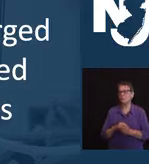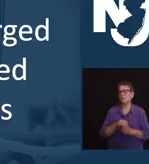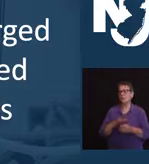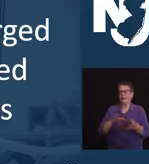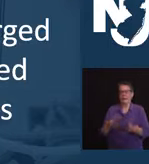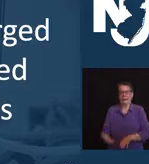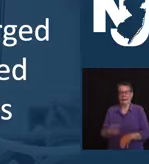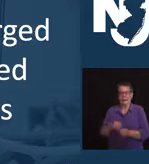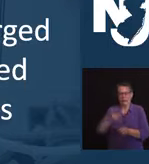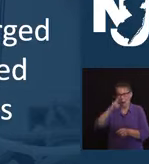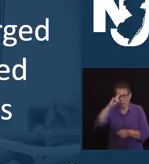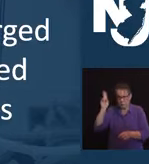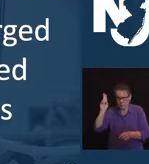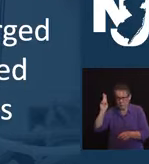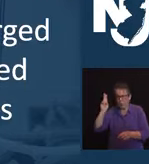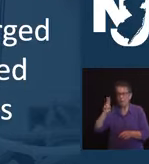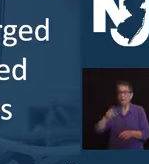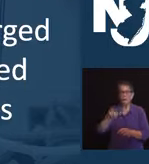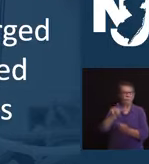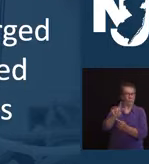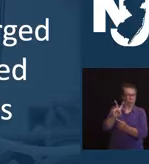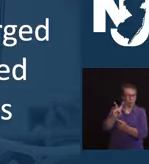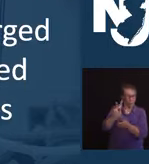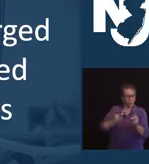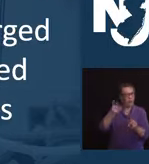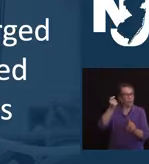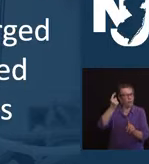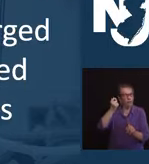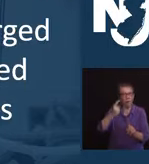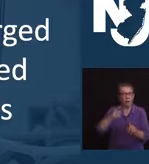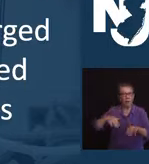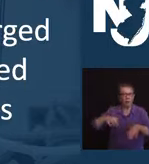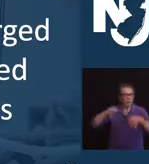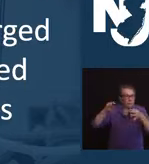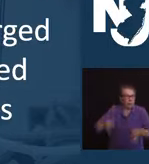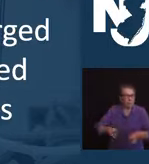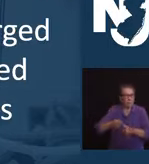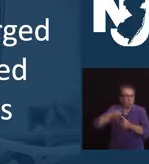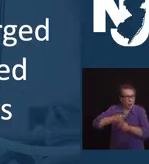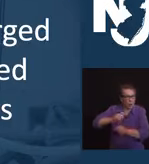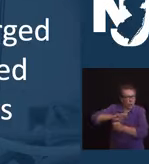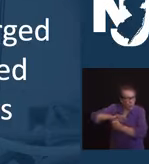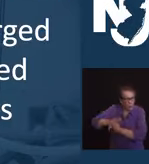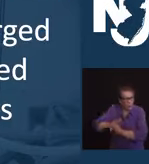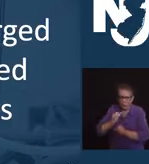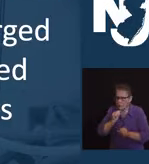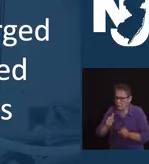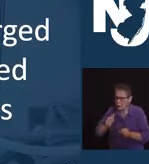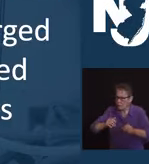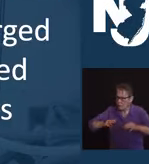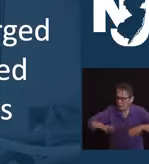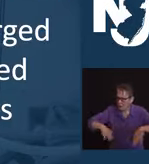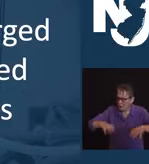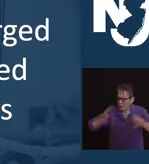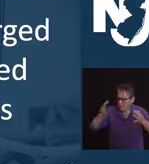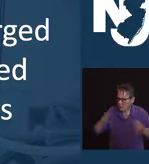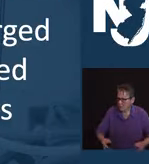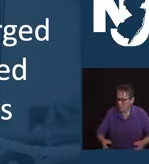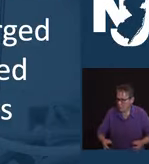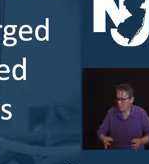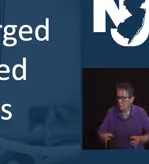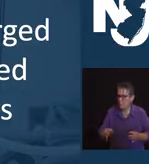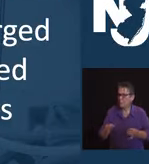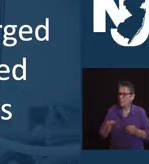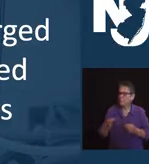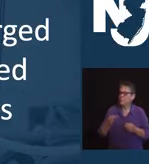confirmed. I think one of the things we may do on Wednesday to get out ahead of ourselves, I know that we've been spending a lot of time on modeling lately, and I think maybe we may